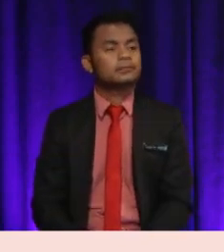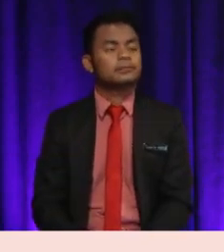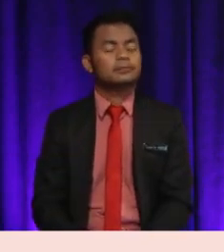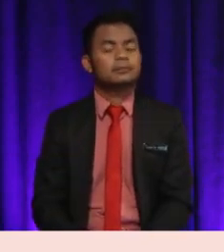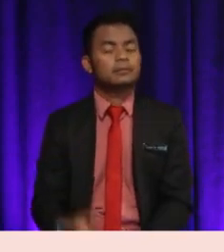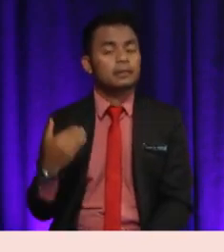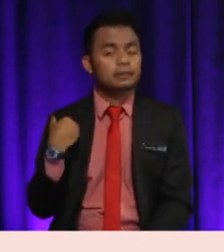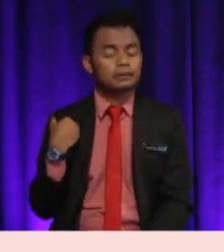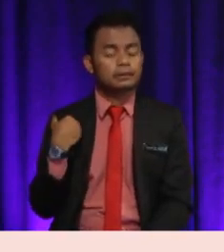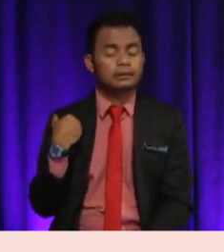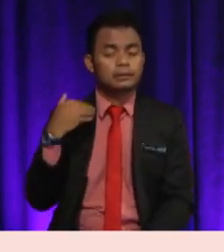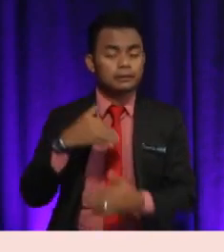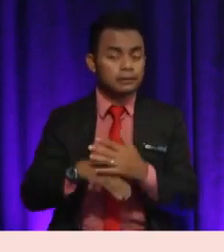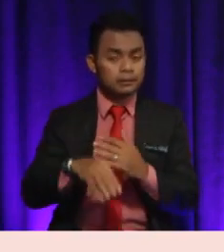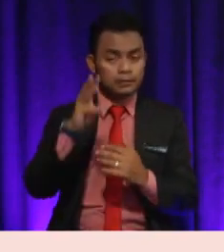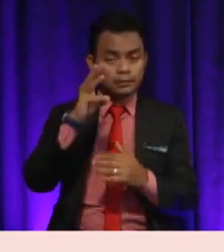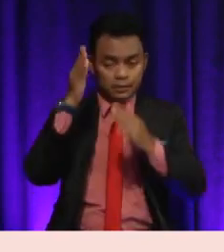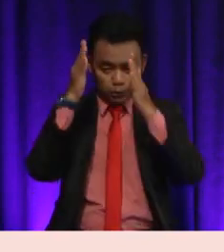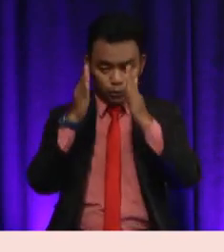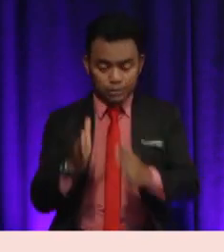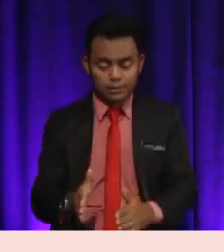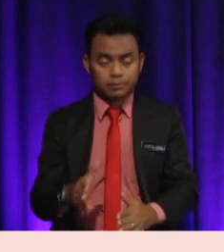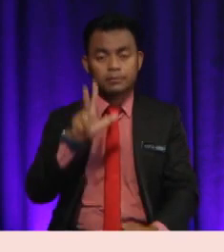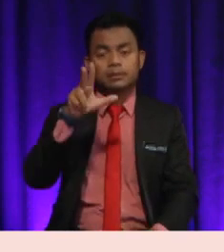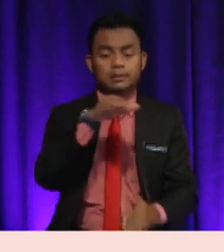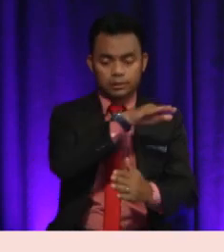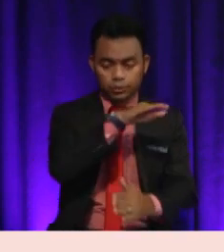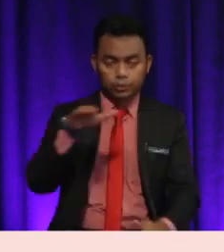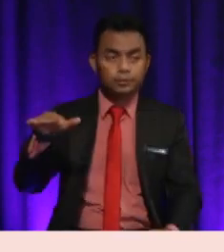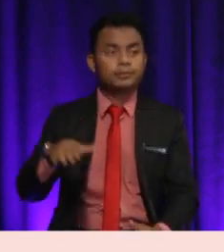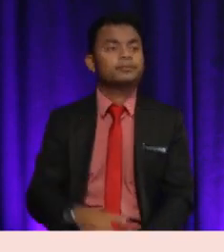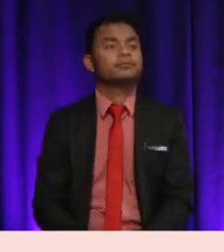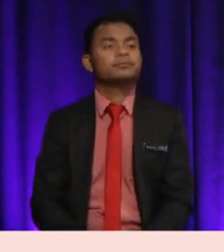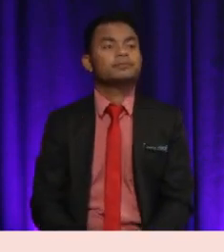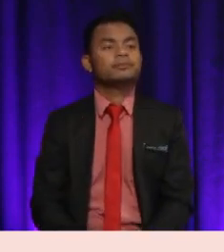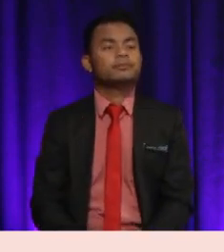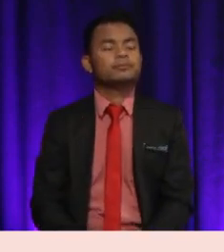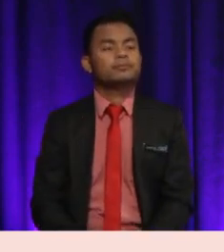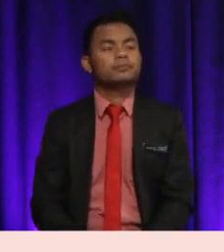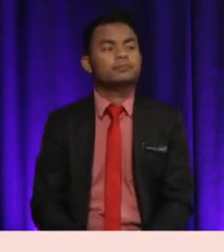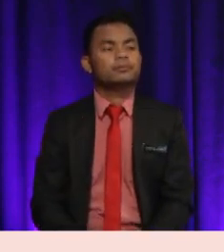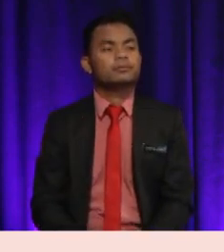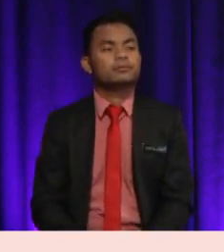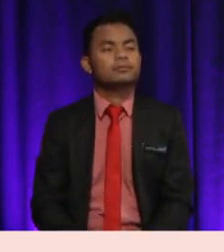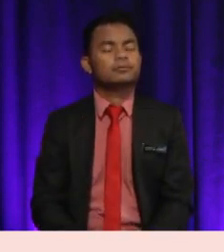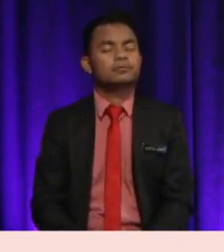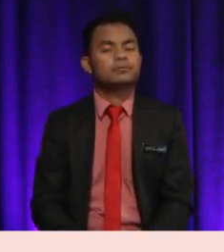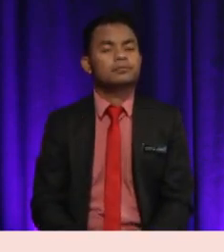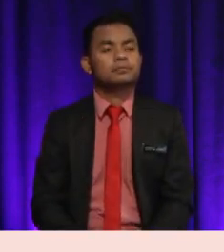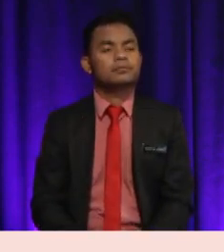the 6th column, 3rd row. 6 columns, so 1, 2, 3, 4, 5, 6. Wow, Alicia, you're Third row. fast. I couldn't even find